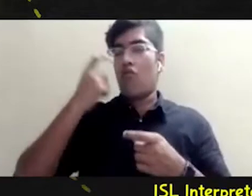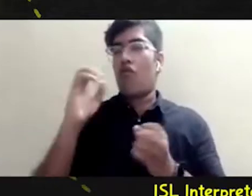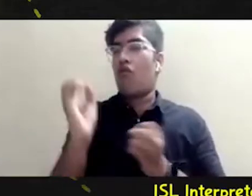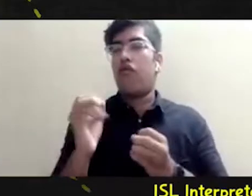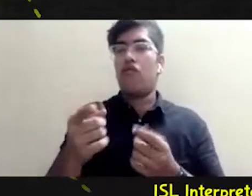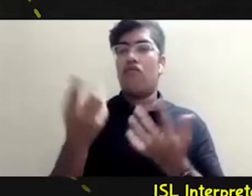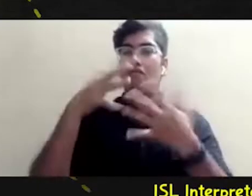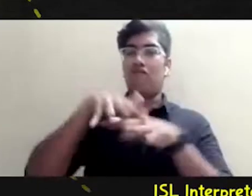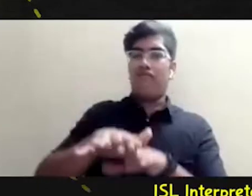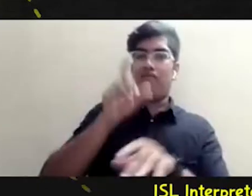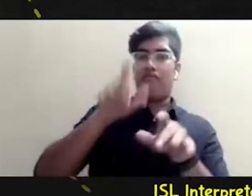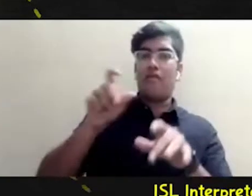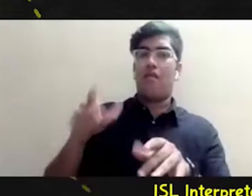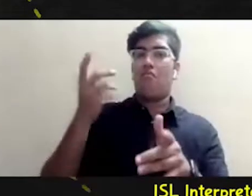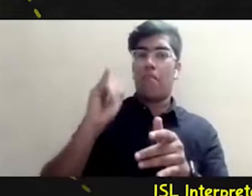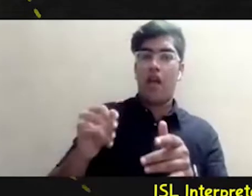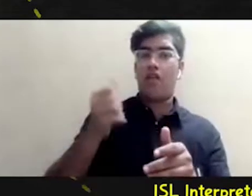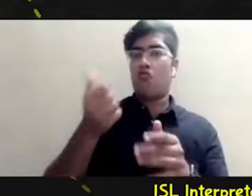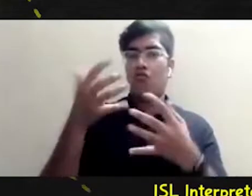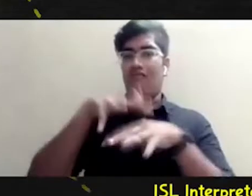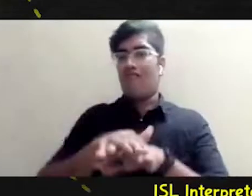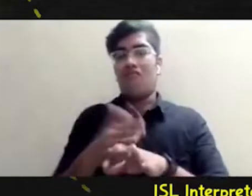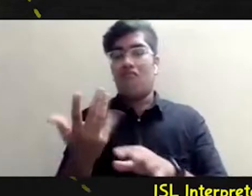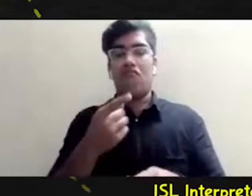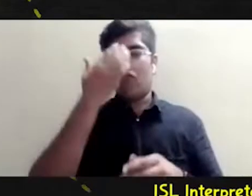what do you do in such a situation and how do you balance that out? And